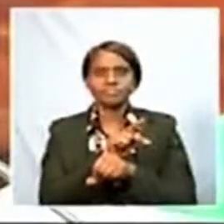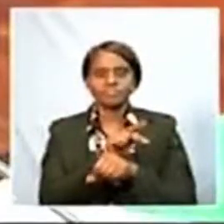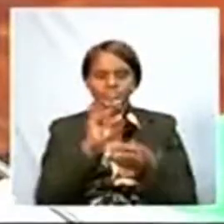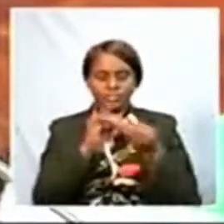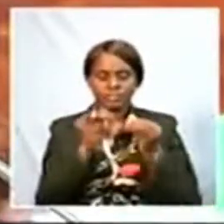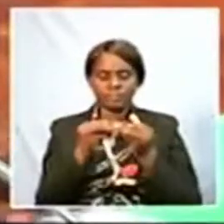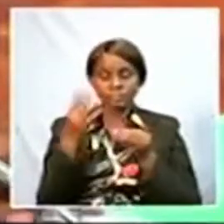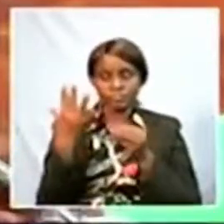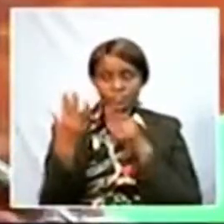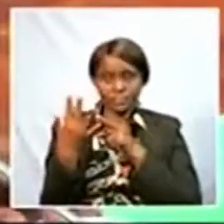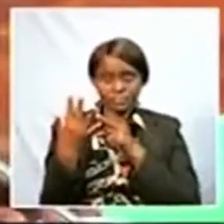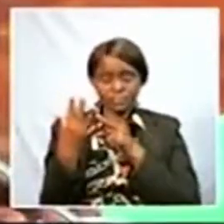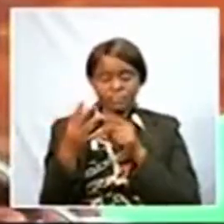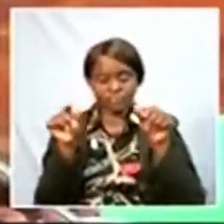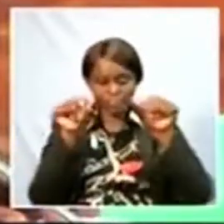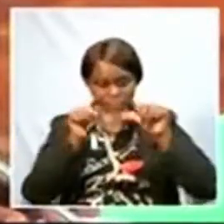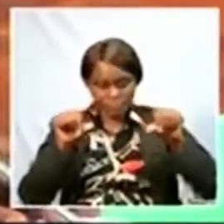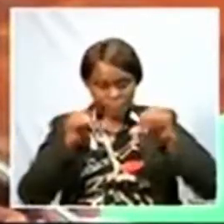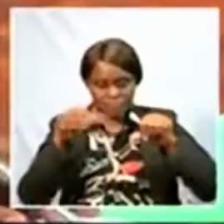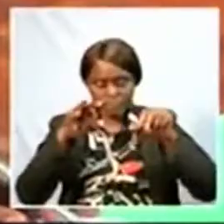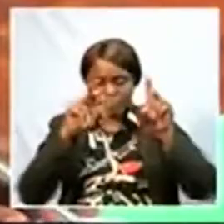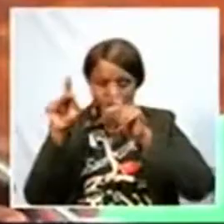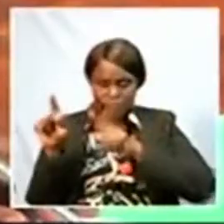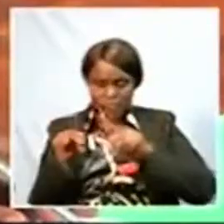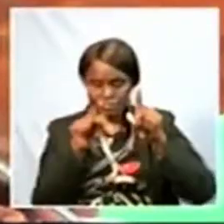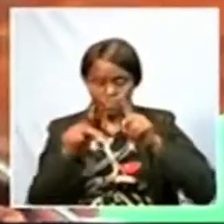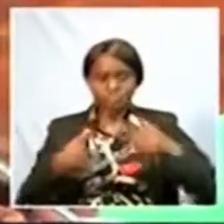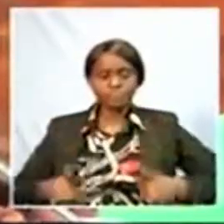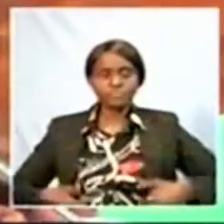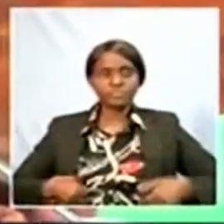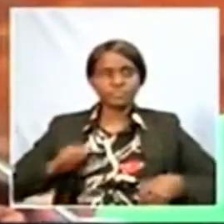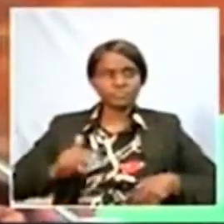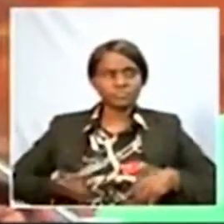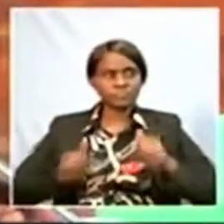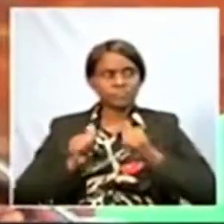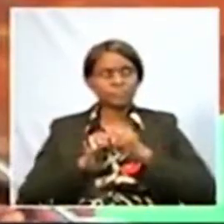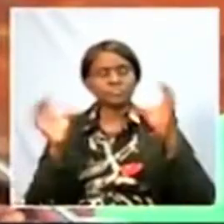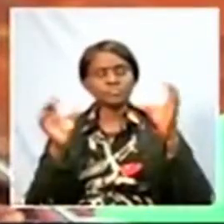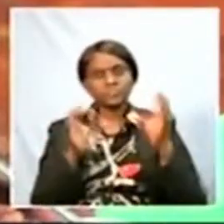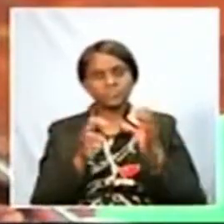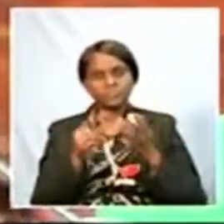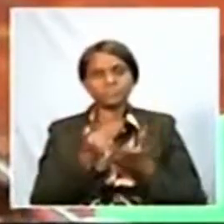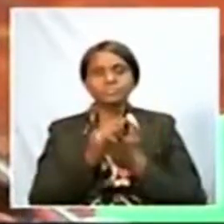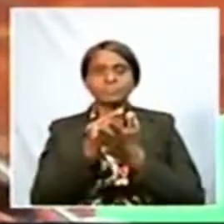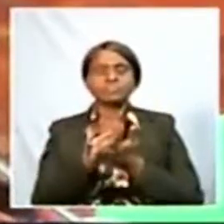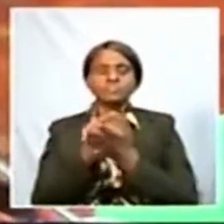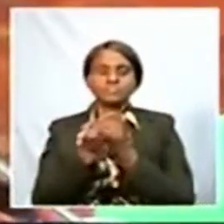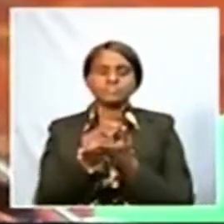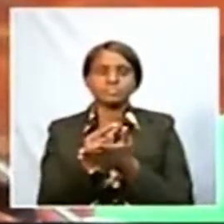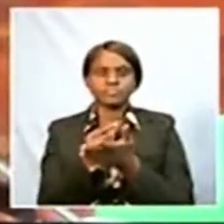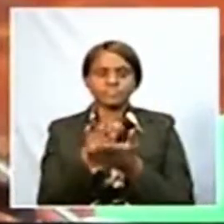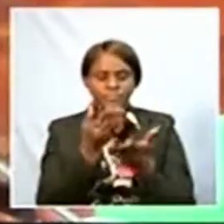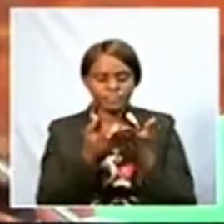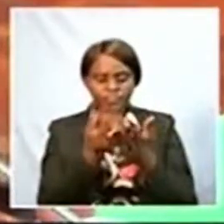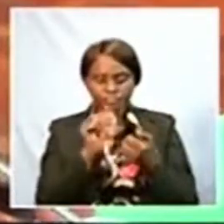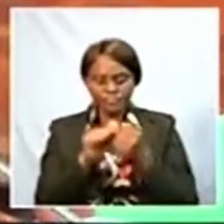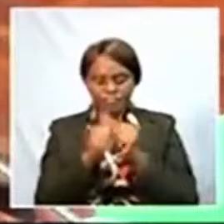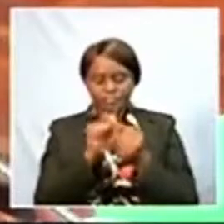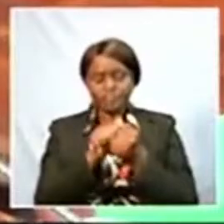Appendix 5, analysis of performance, youth, women, and community grants. Cause of